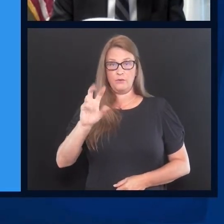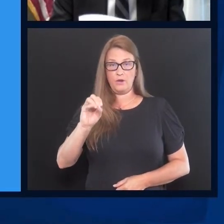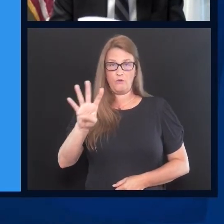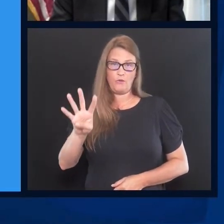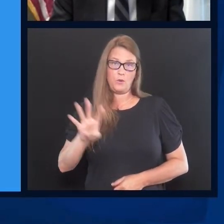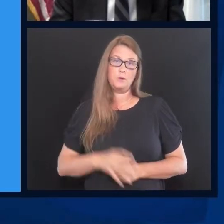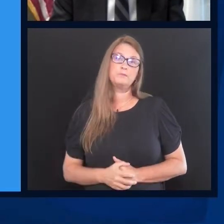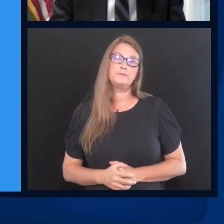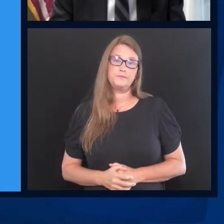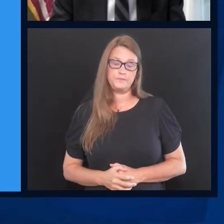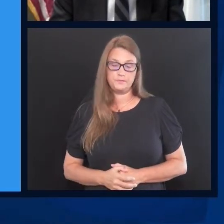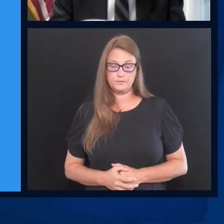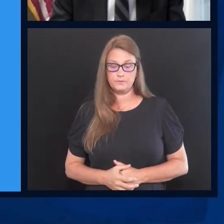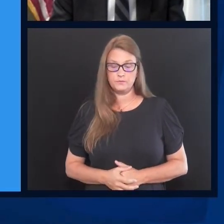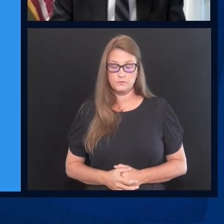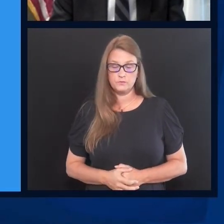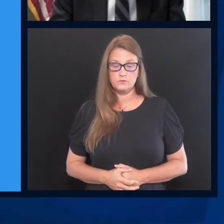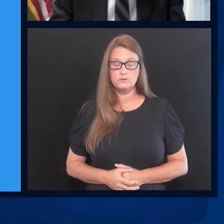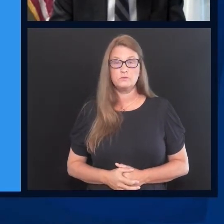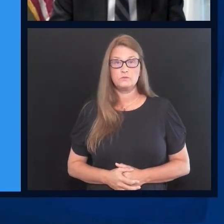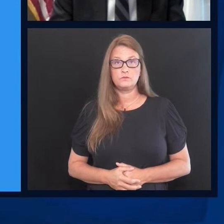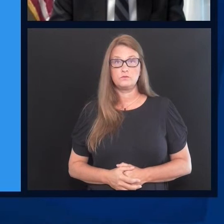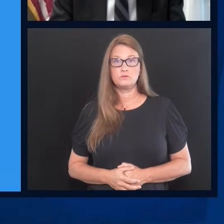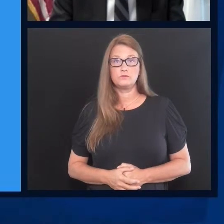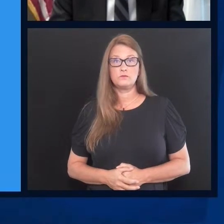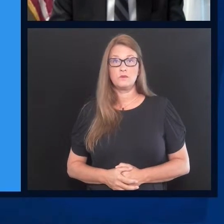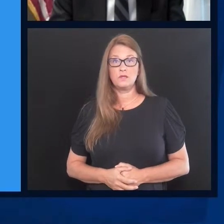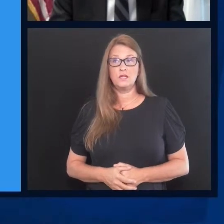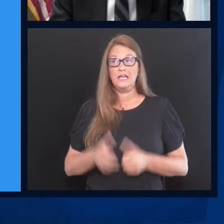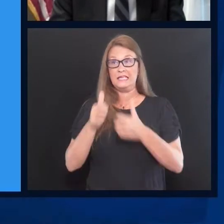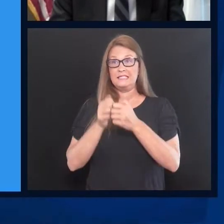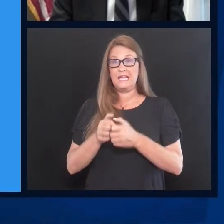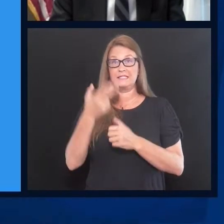1-877-435-7304. And you can chat on